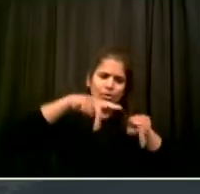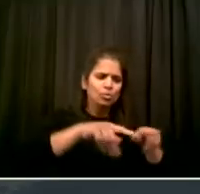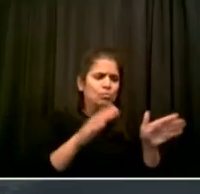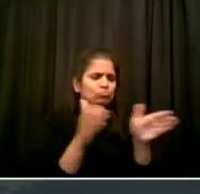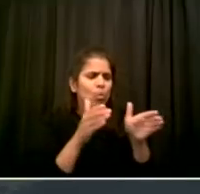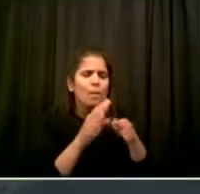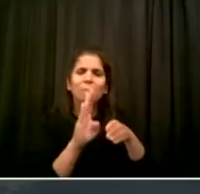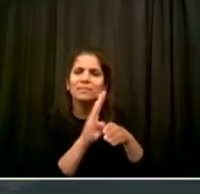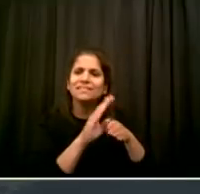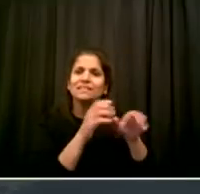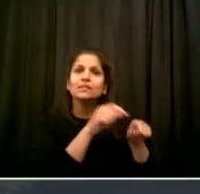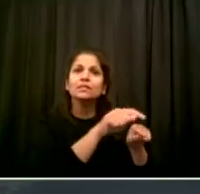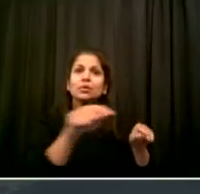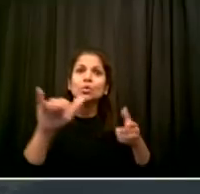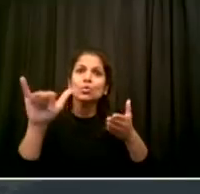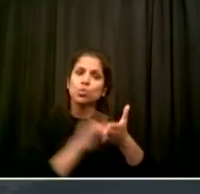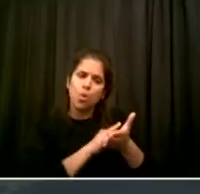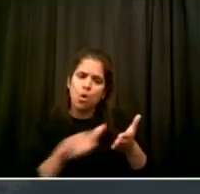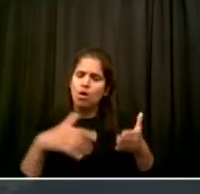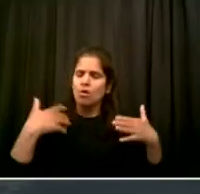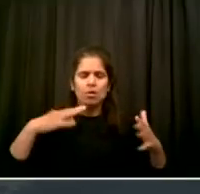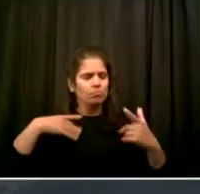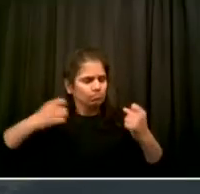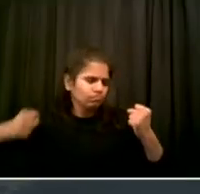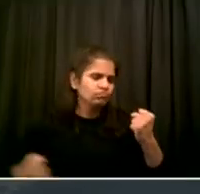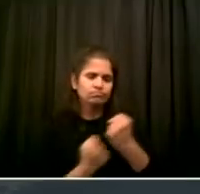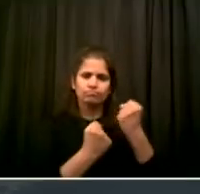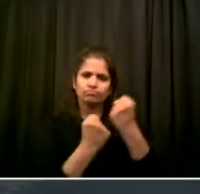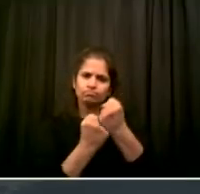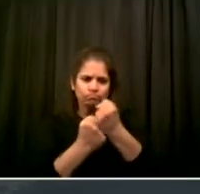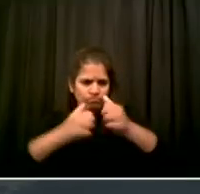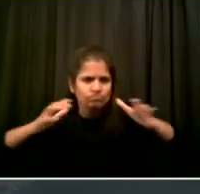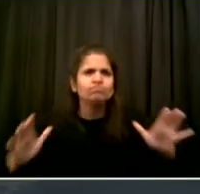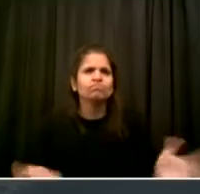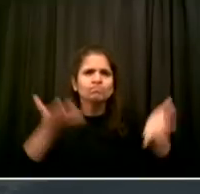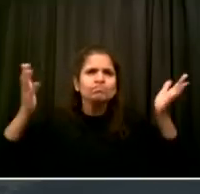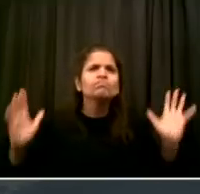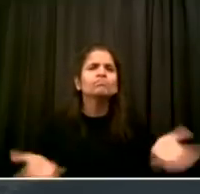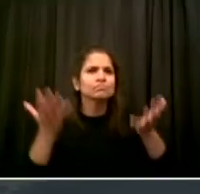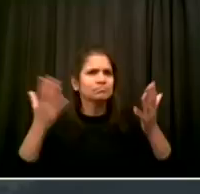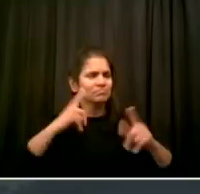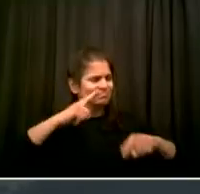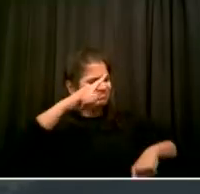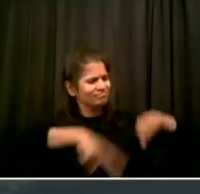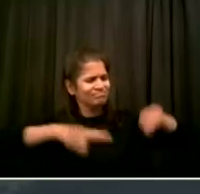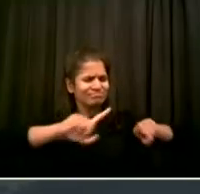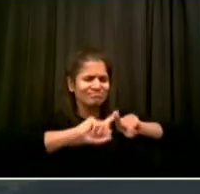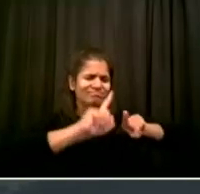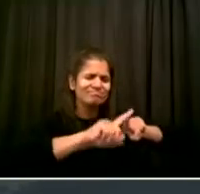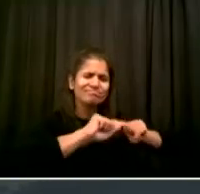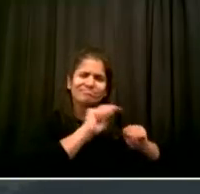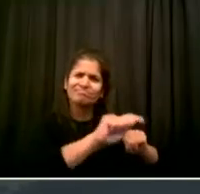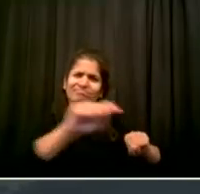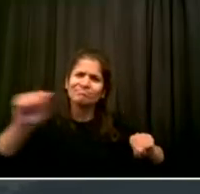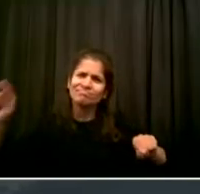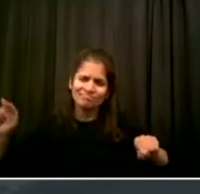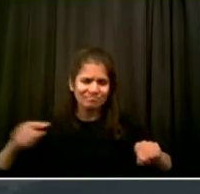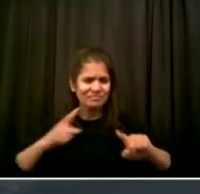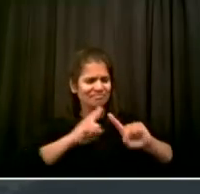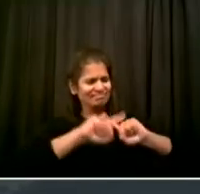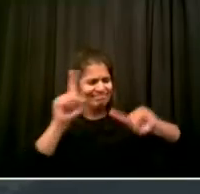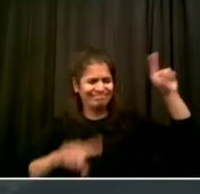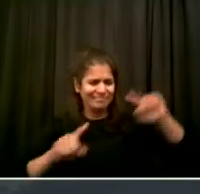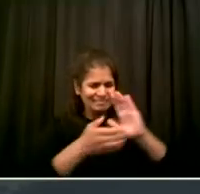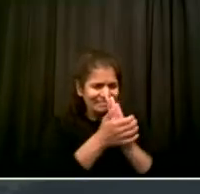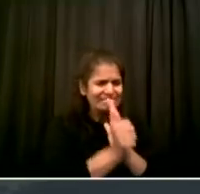was, they want to come back. They want to come back strong. They want to be here in New York City. Why? Because the talent is here. Because the ability to